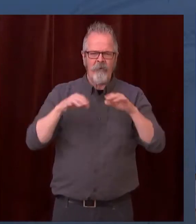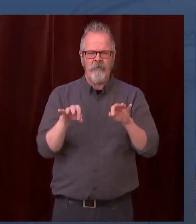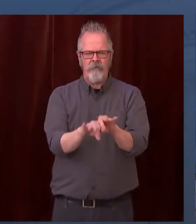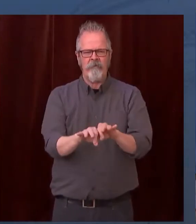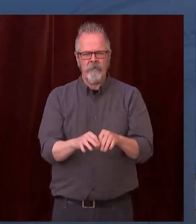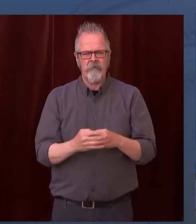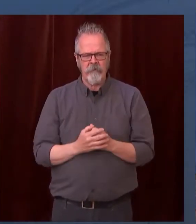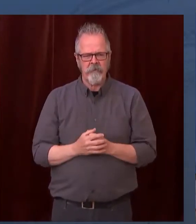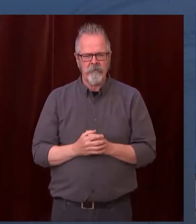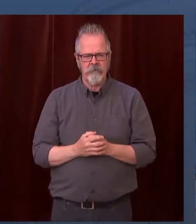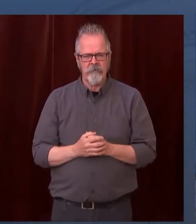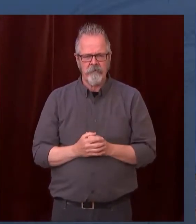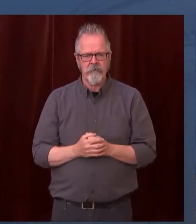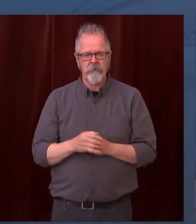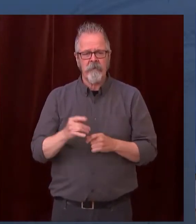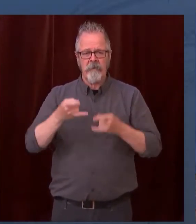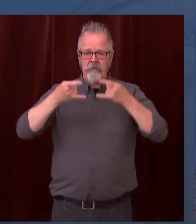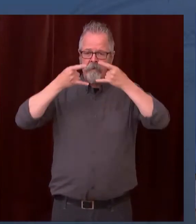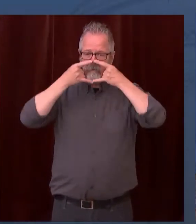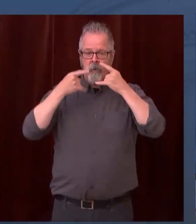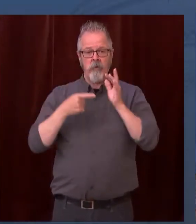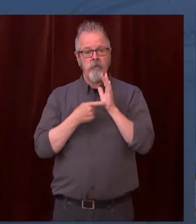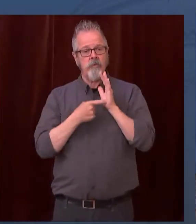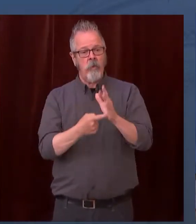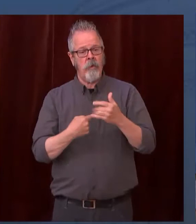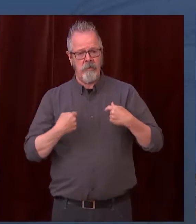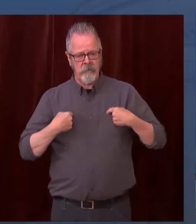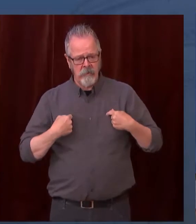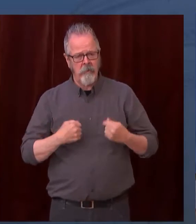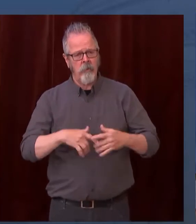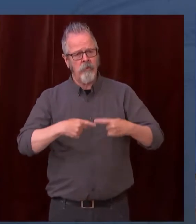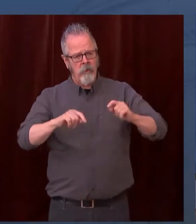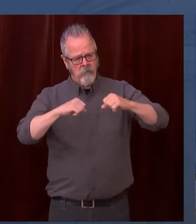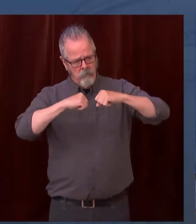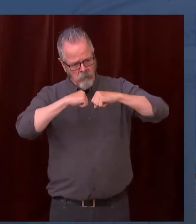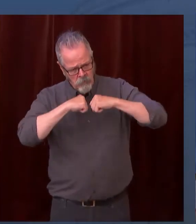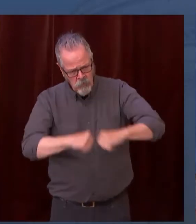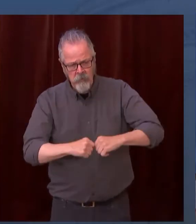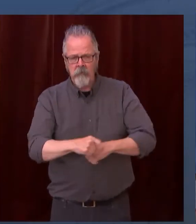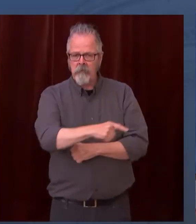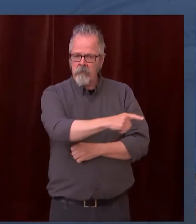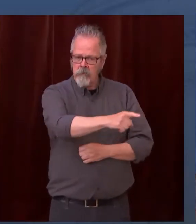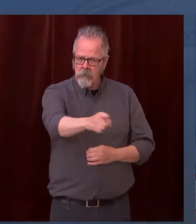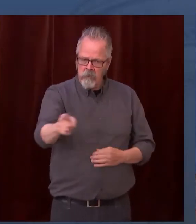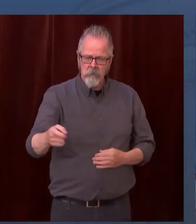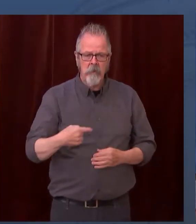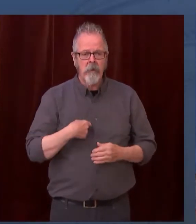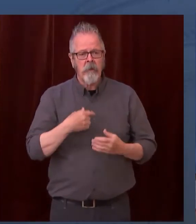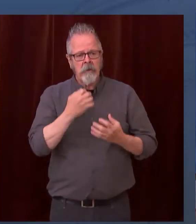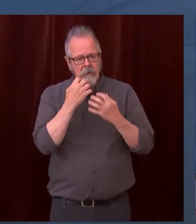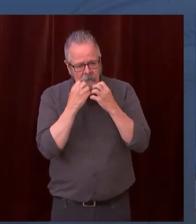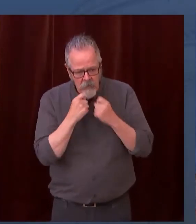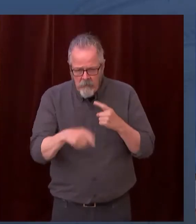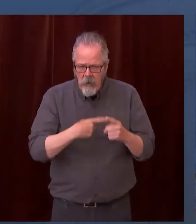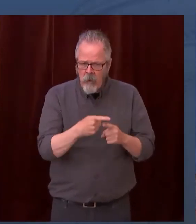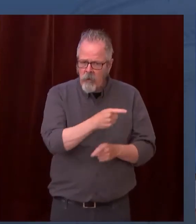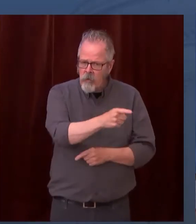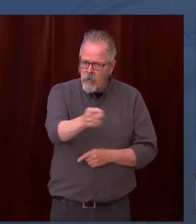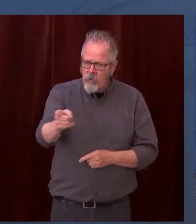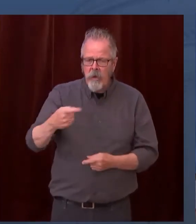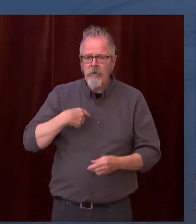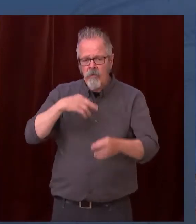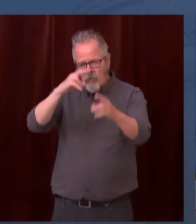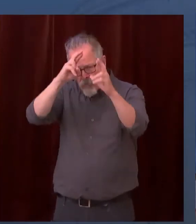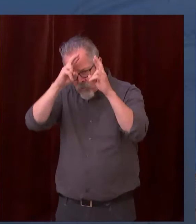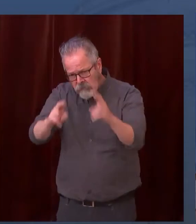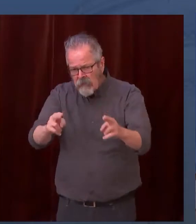people. So even if a person doesn't really care about their own health, this masking requirement